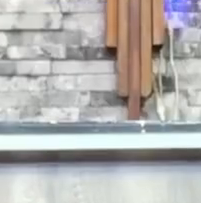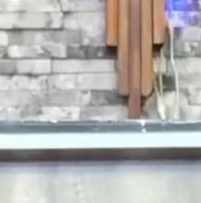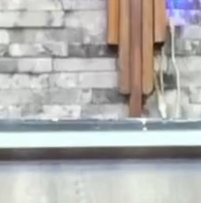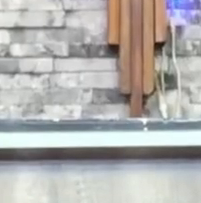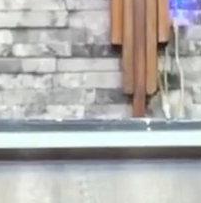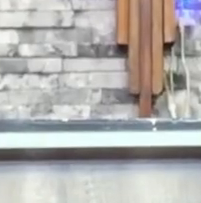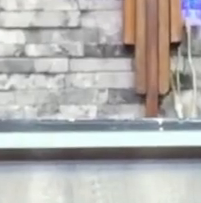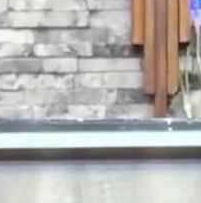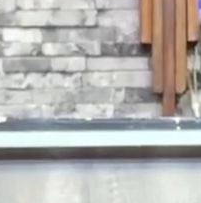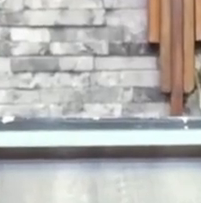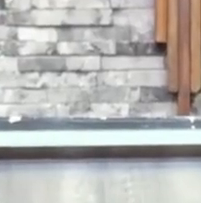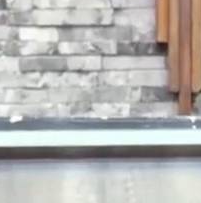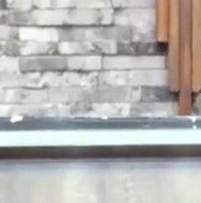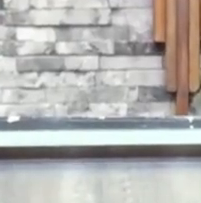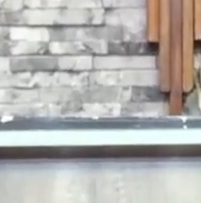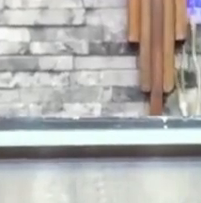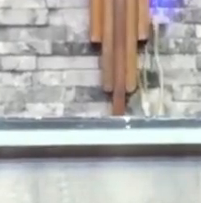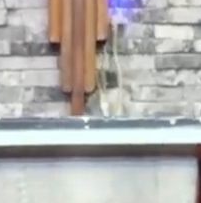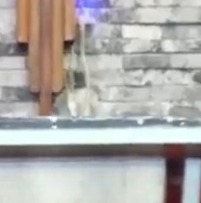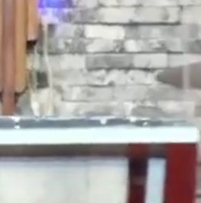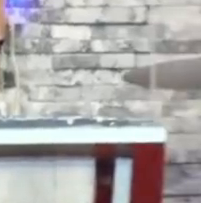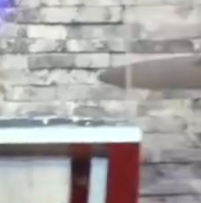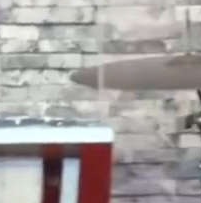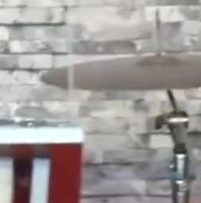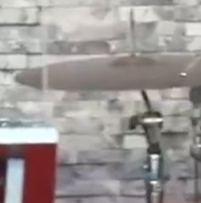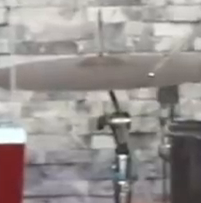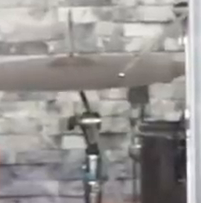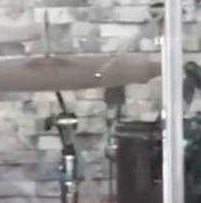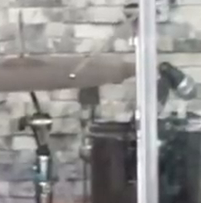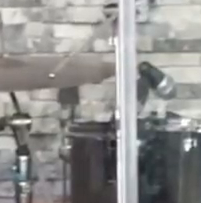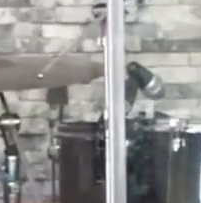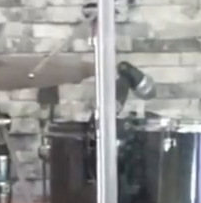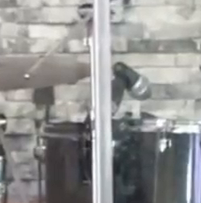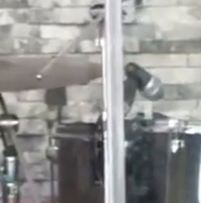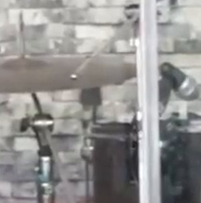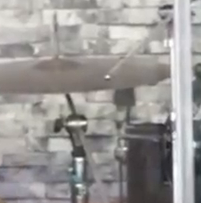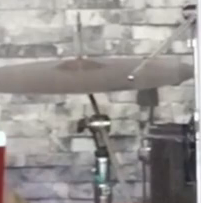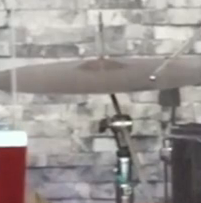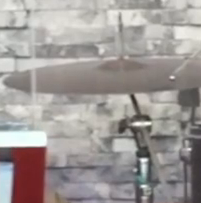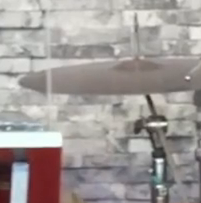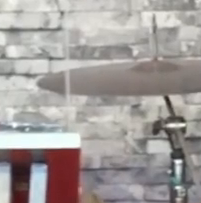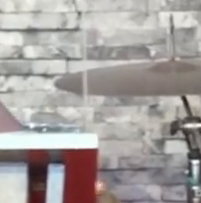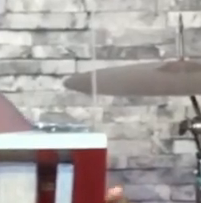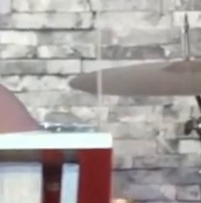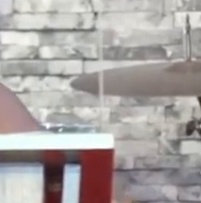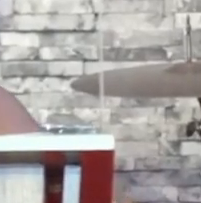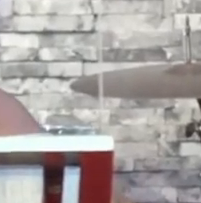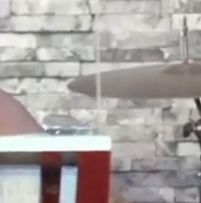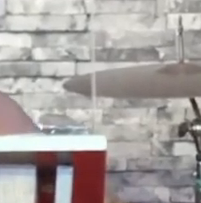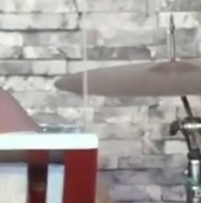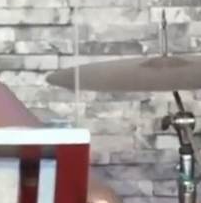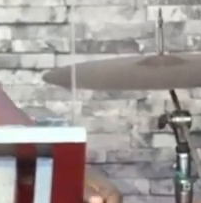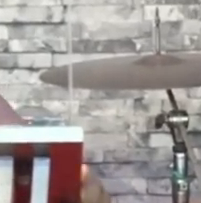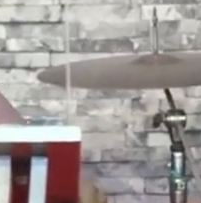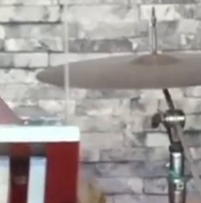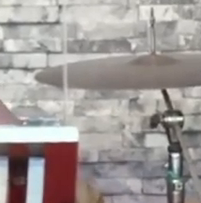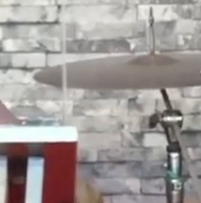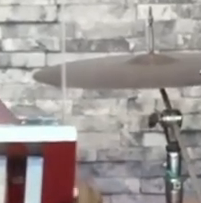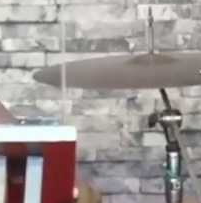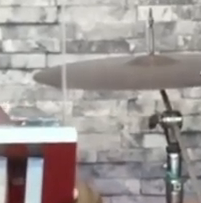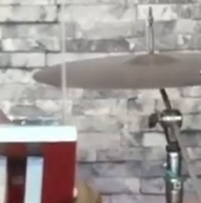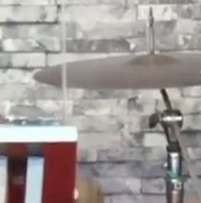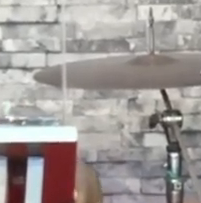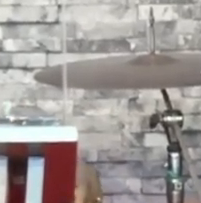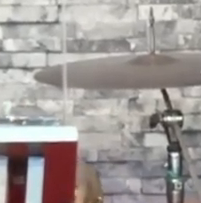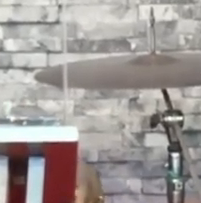was available to throw me in. Niko hapa na wakati malaika wakitubua maji hakuna mtu wa kuniingiza. There are many times we've had such excuses.